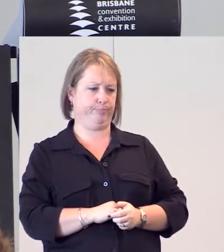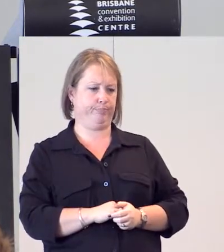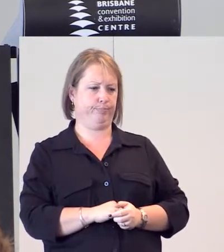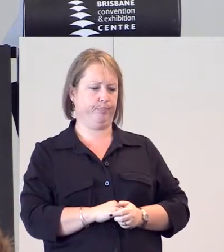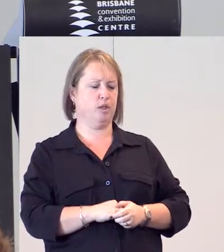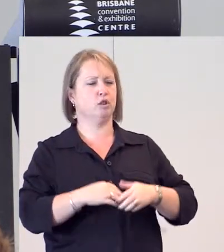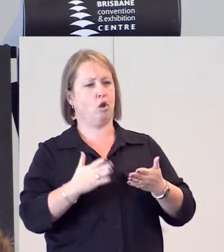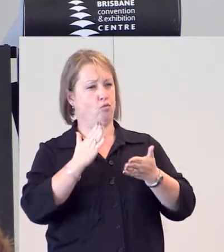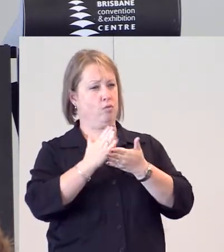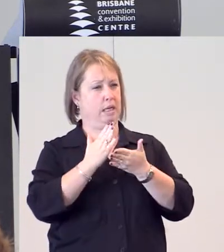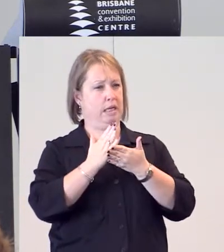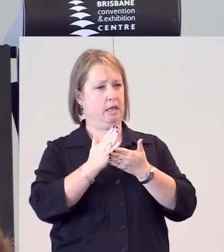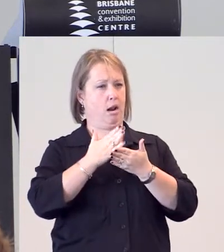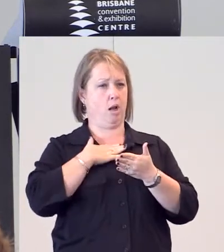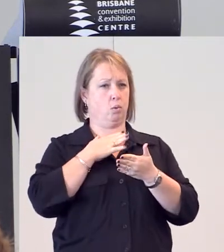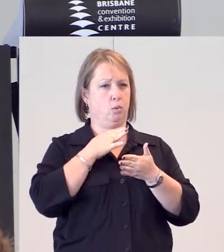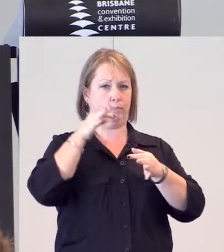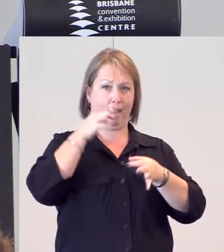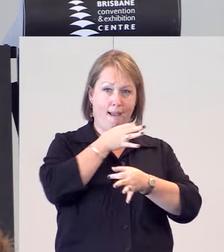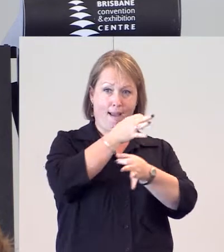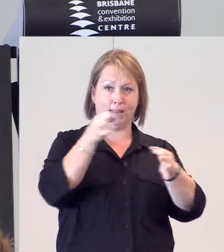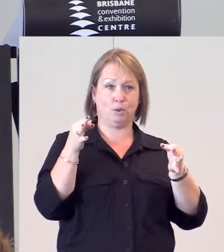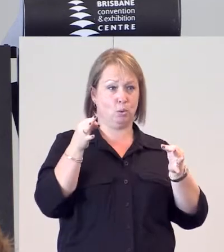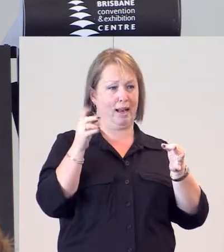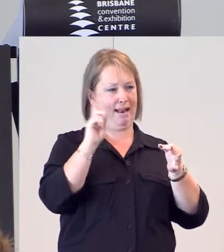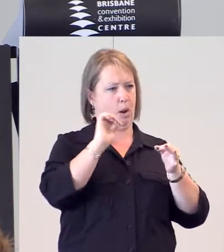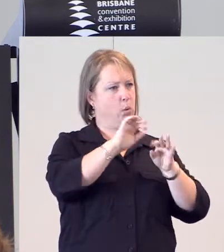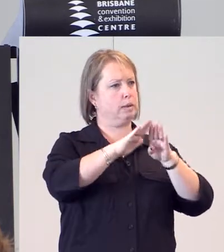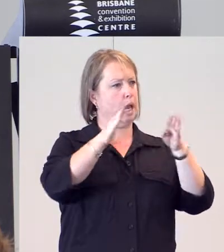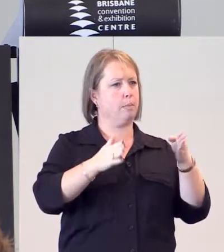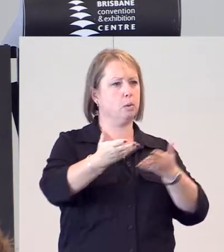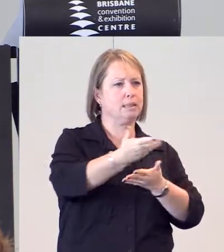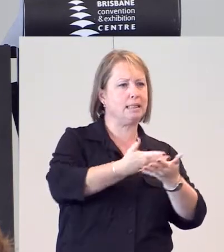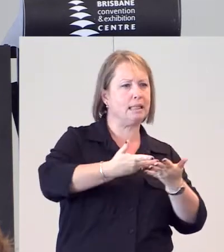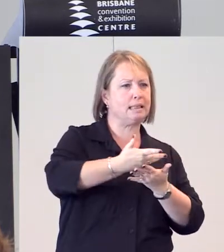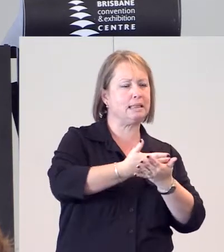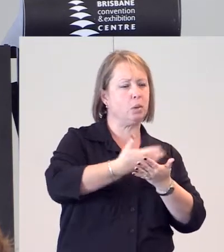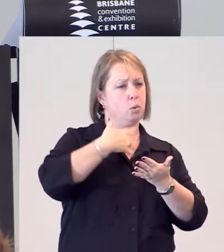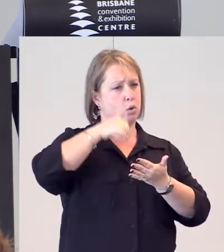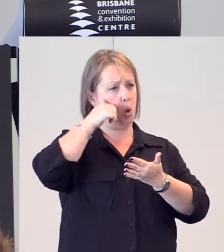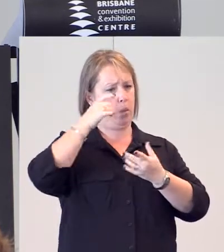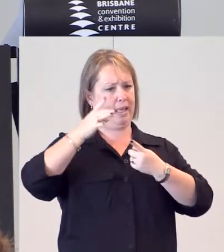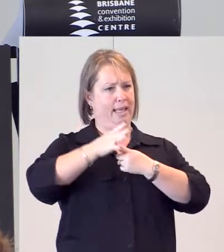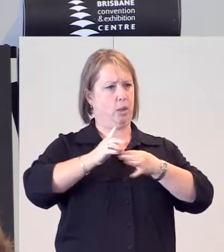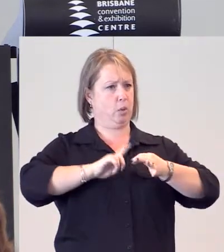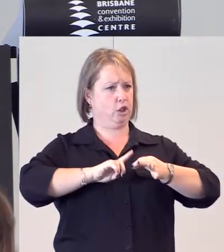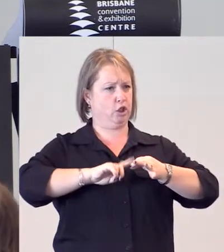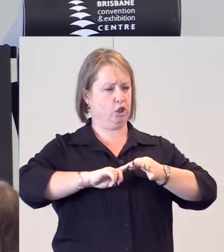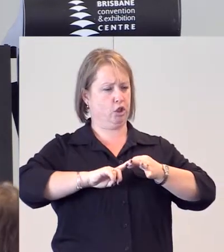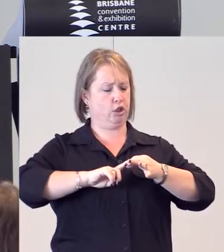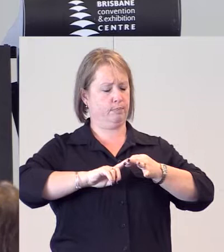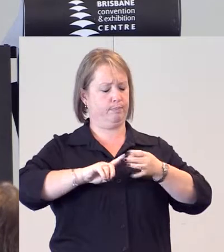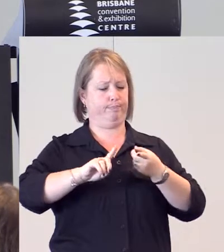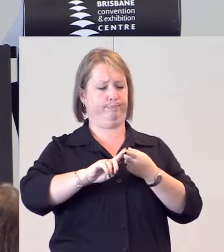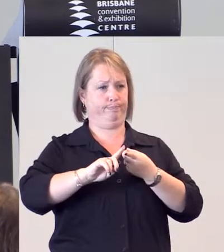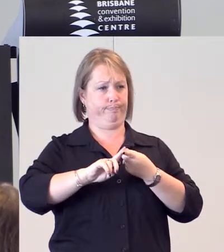you to talk about now at your tables are these key questions. What